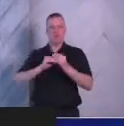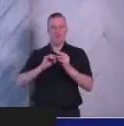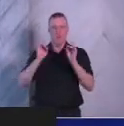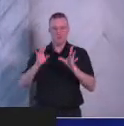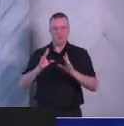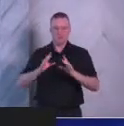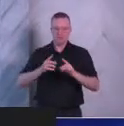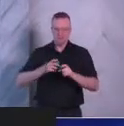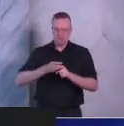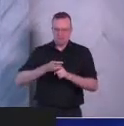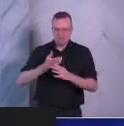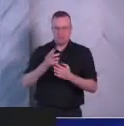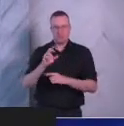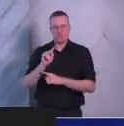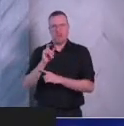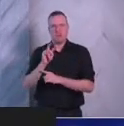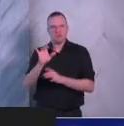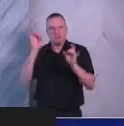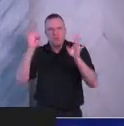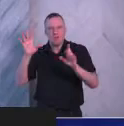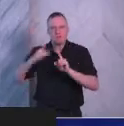people start going on about that.